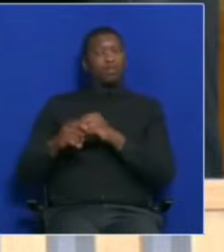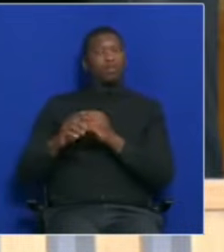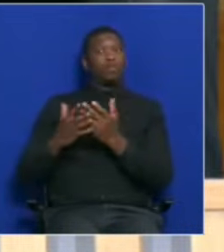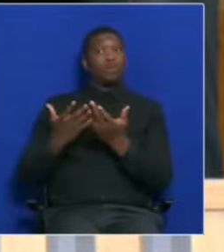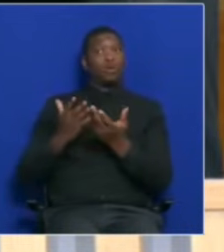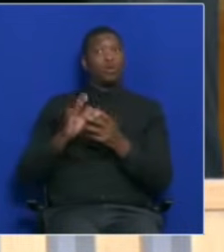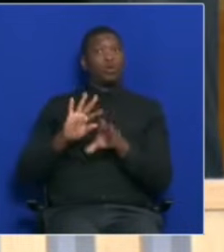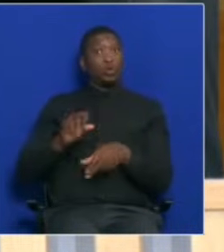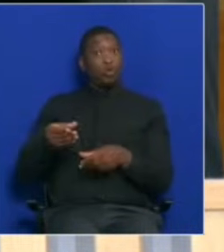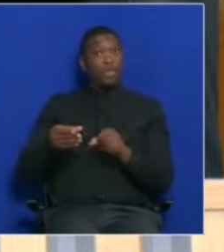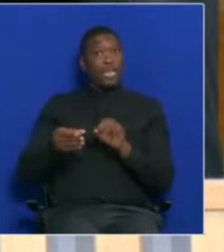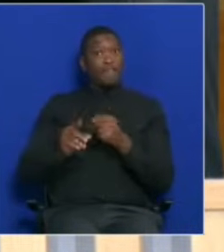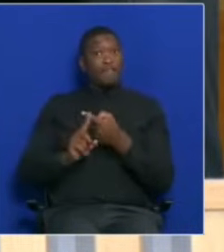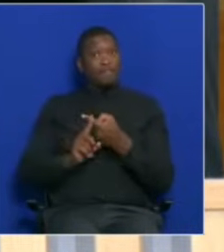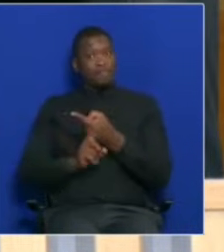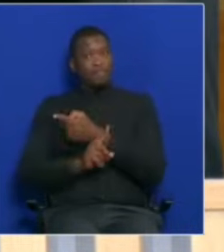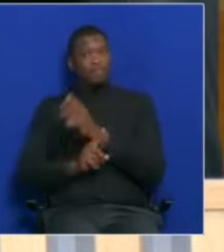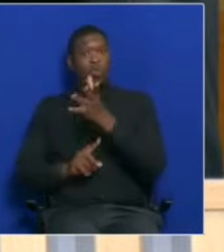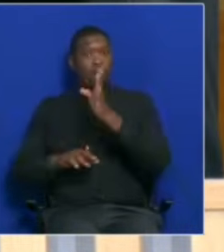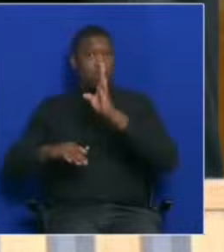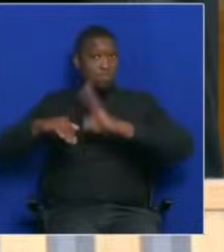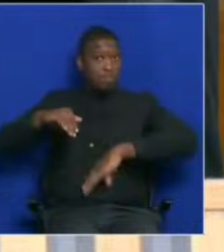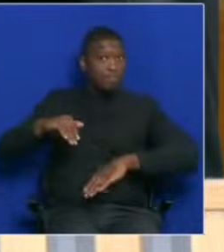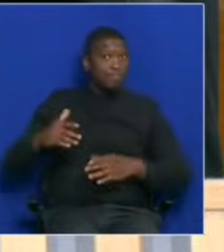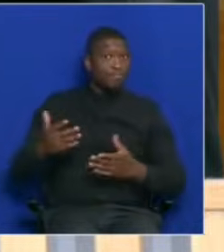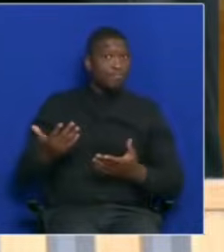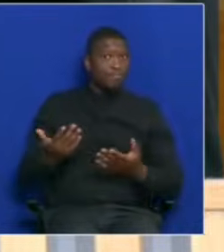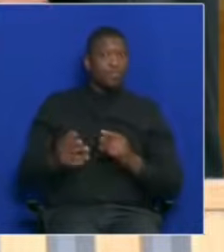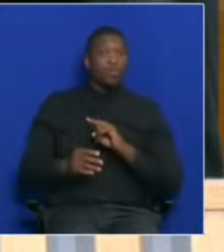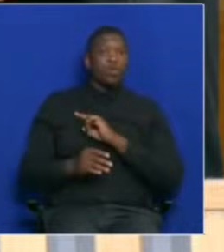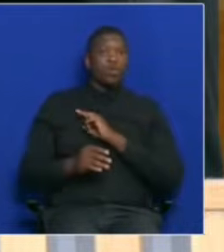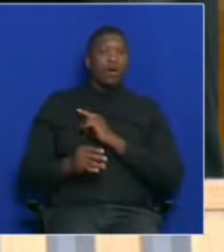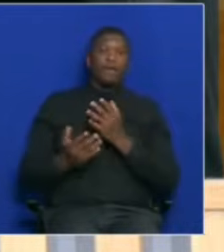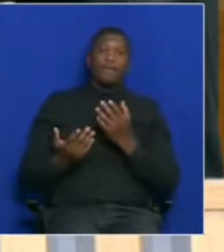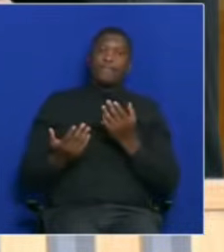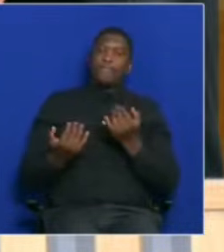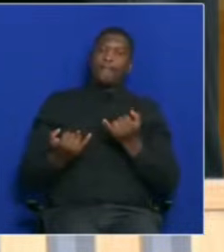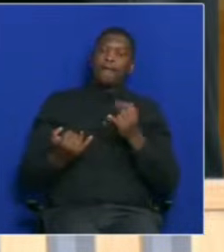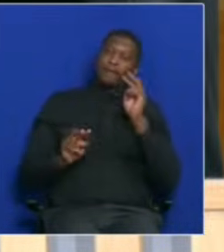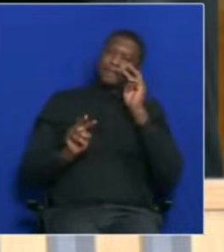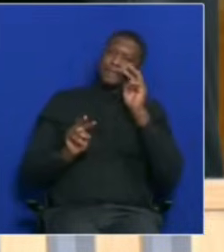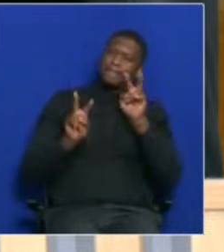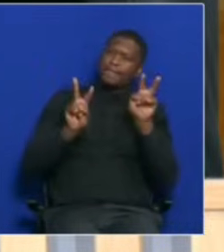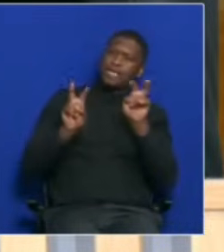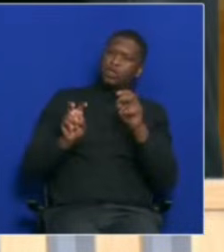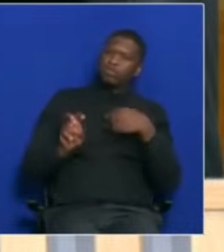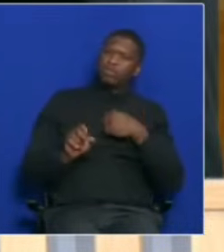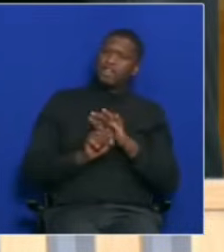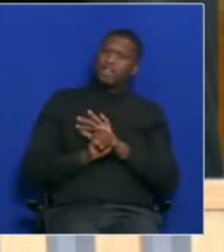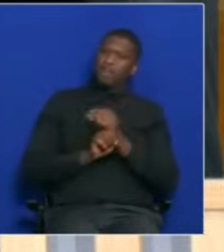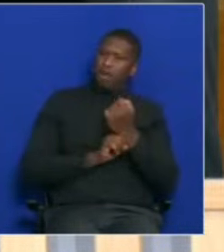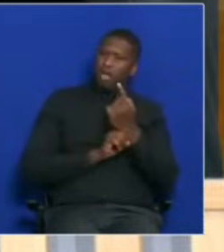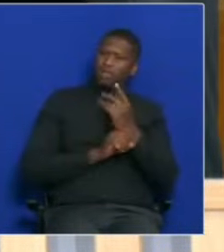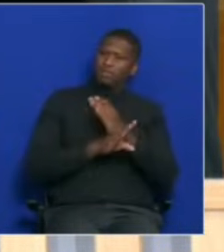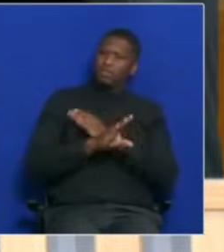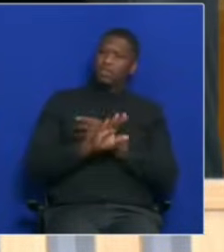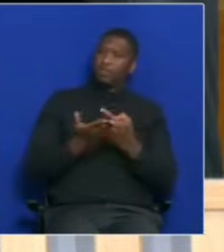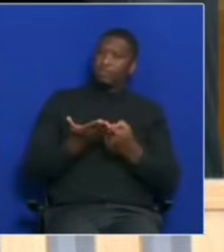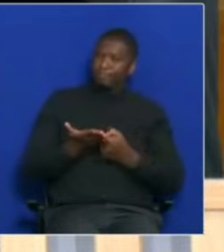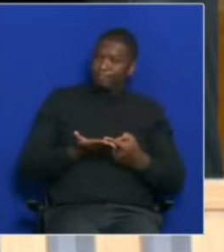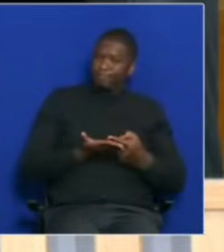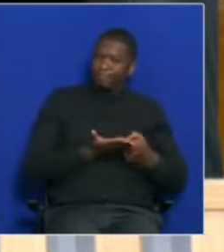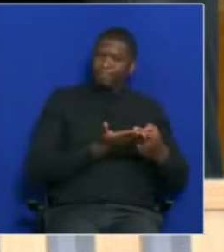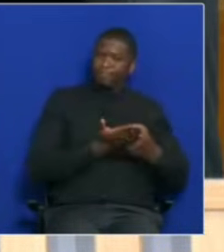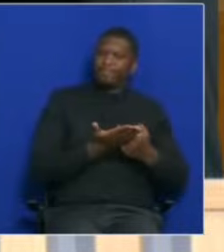be consequences? Because as matters stand, I understood from an earlier discussion that there doesn't seem to